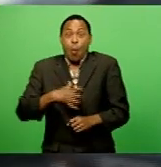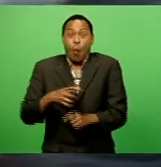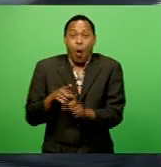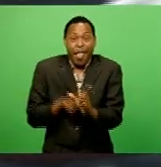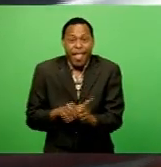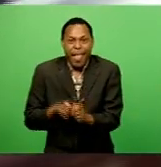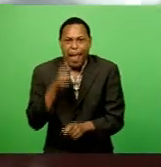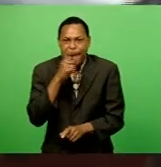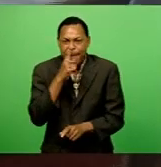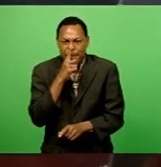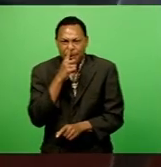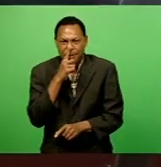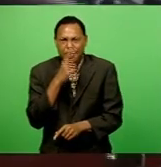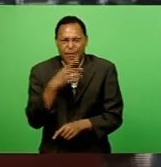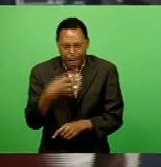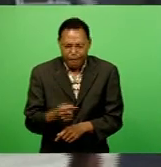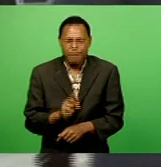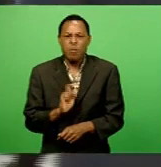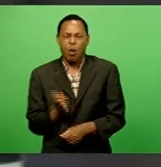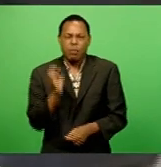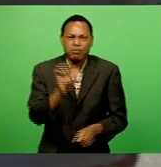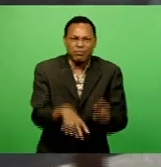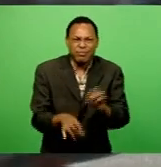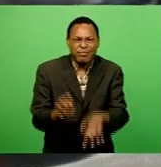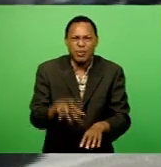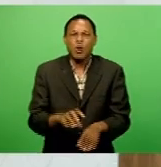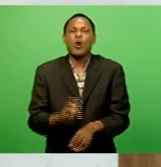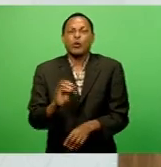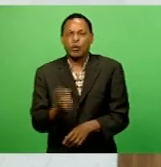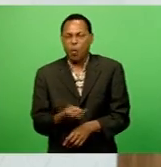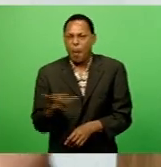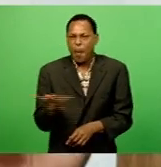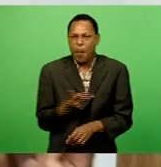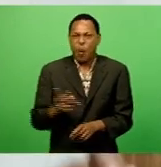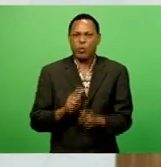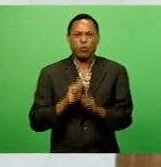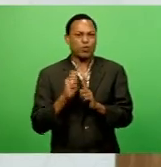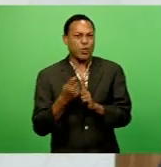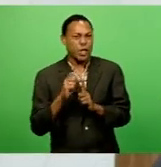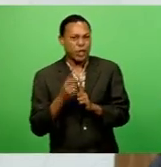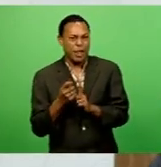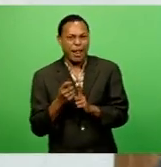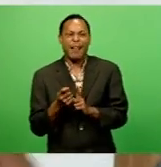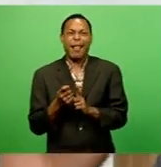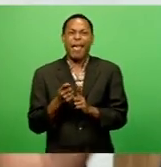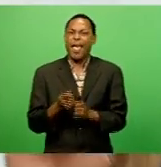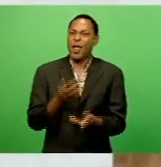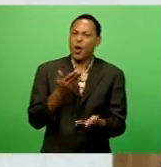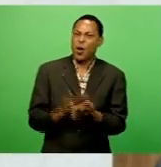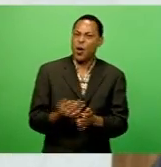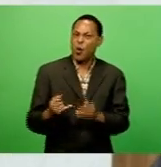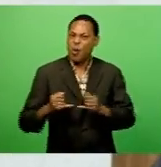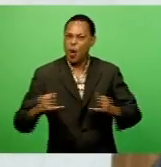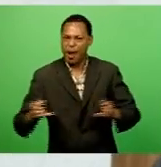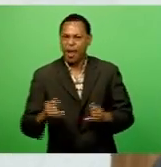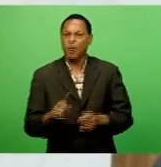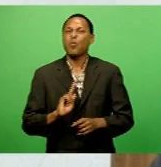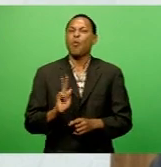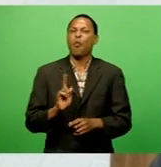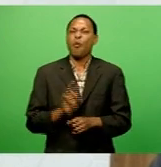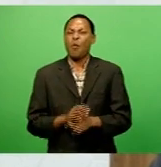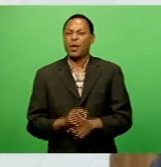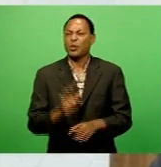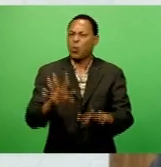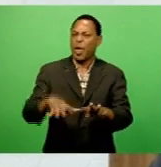to invest. Prasad says they continue to engage both traditional media and online platforms to educate the public and investors